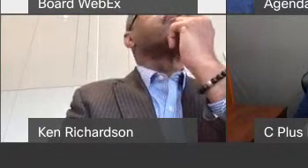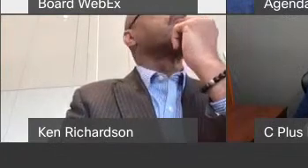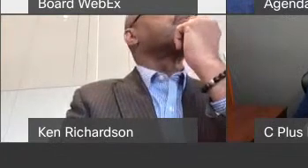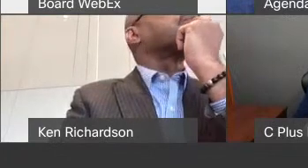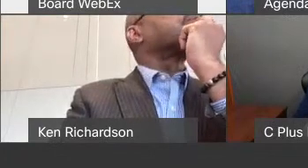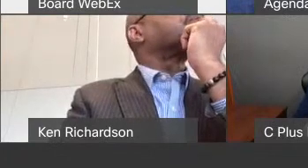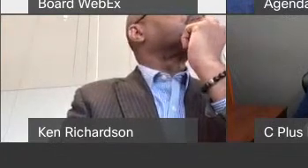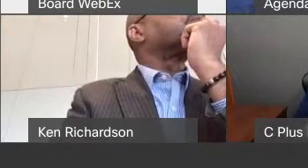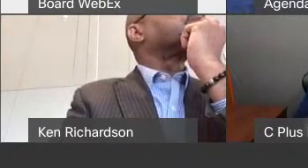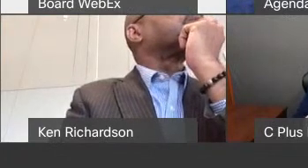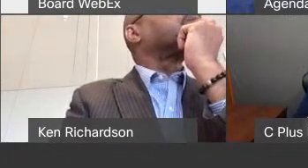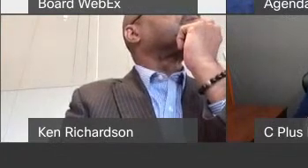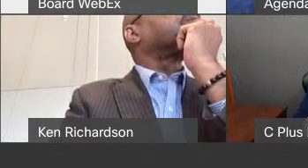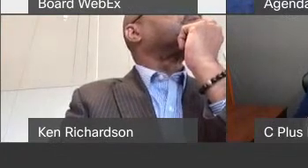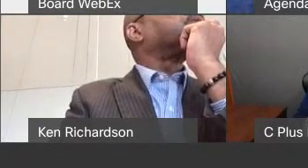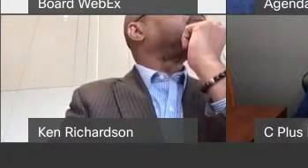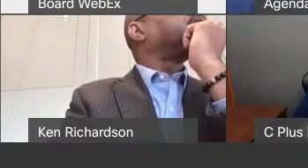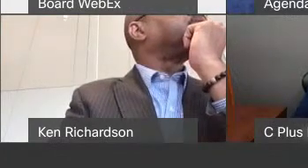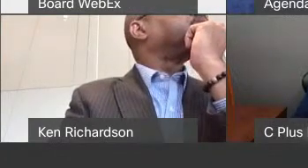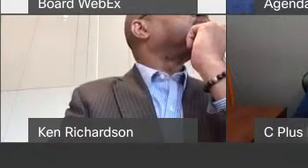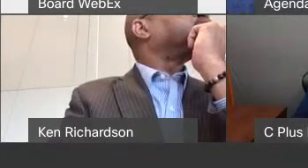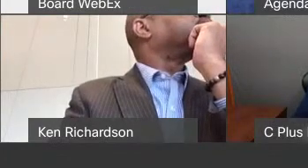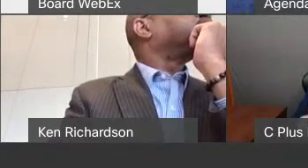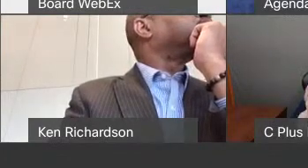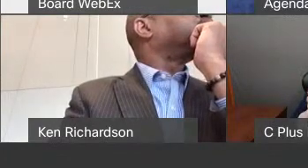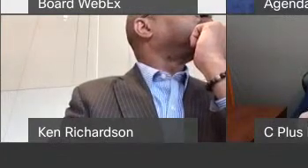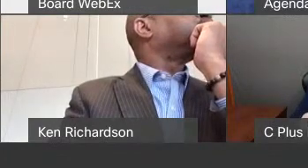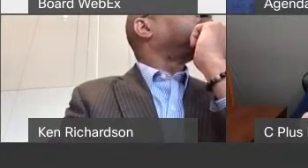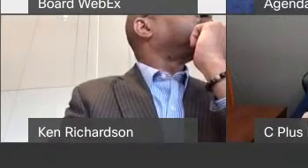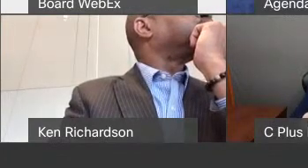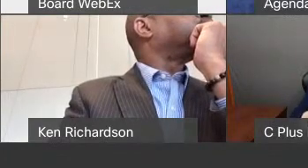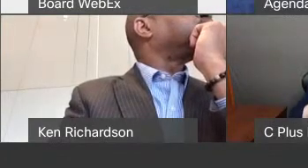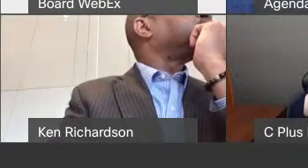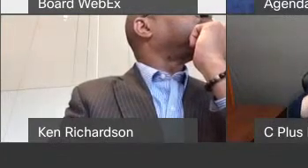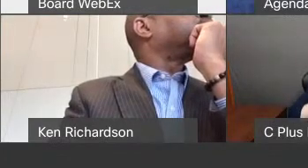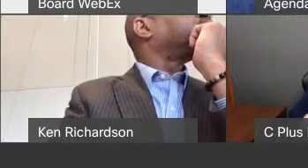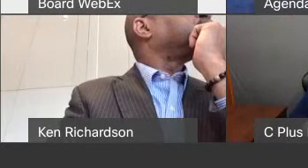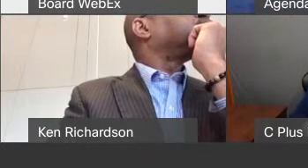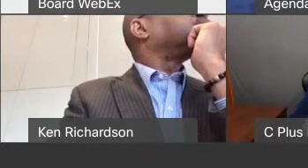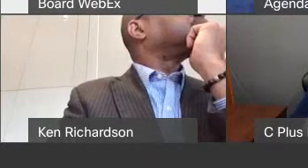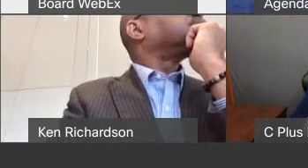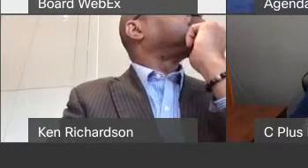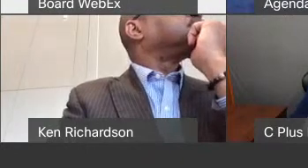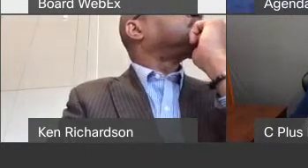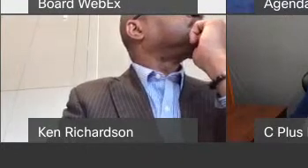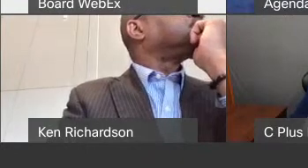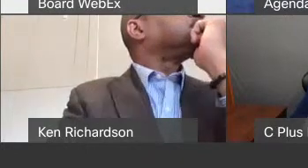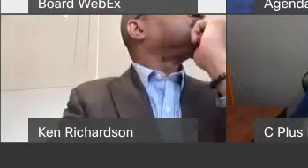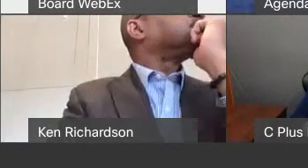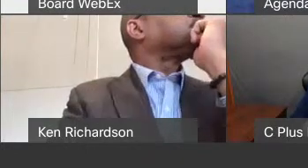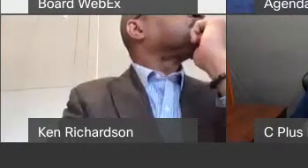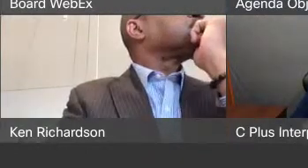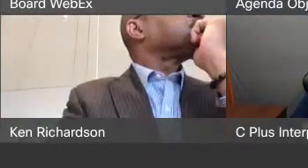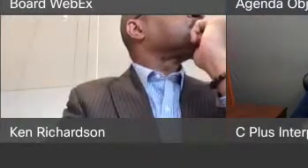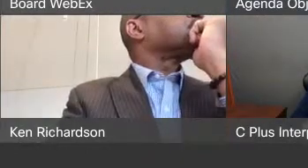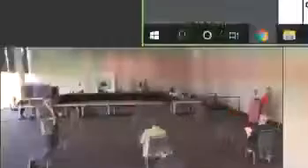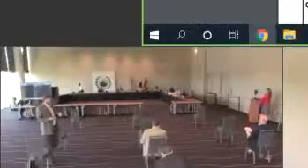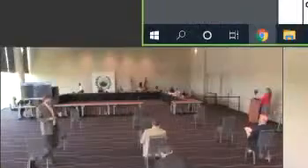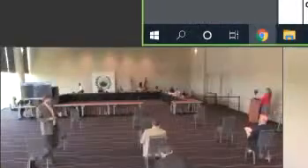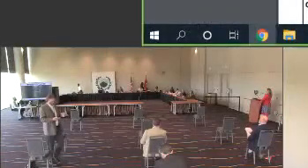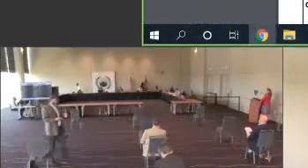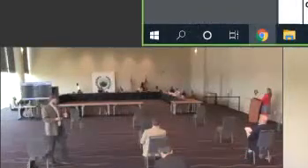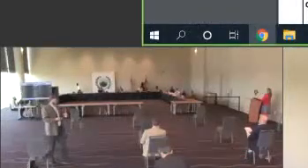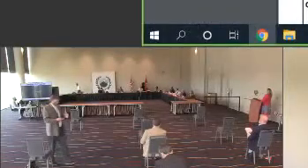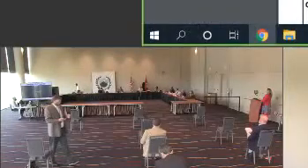us her deep dive, and I want to take time to share appreciation to her and Sarah